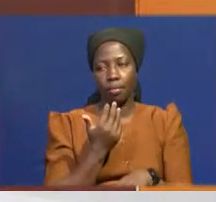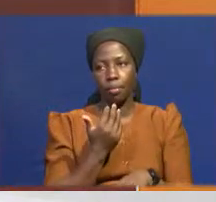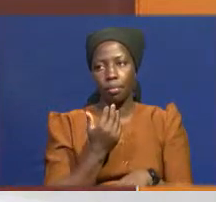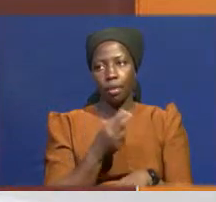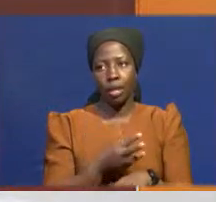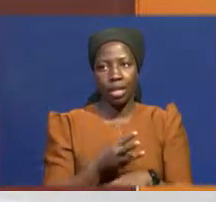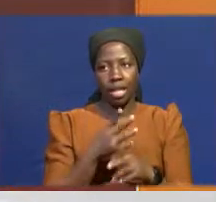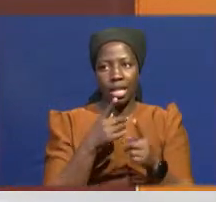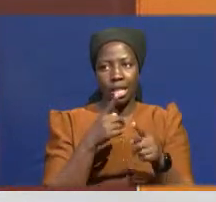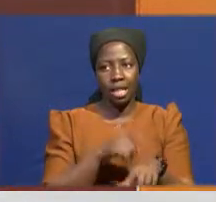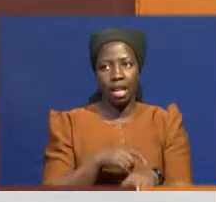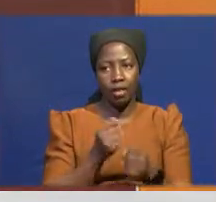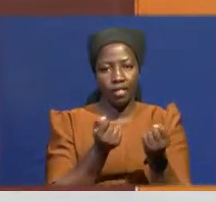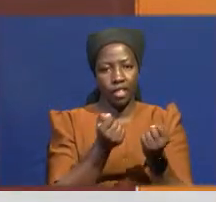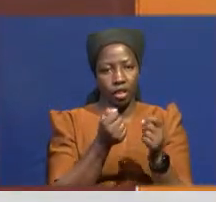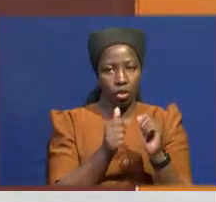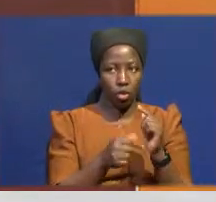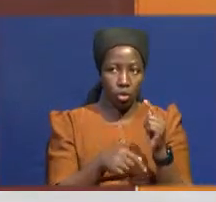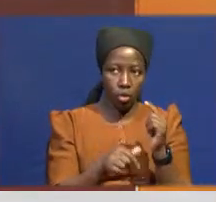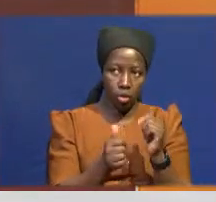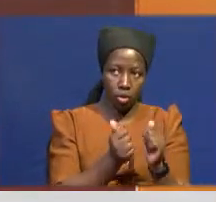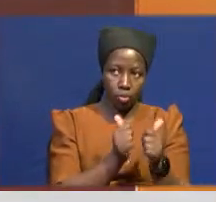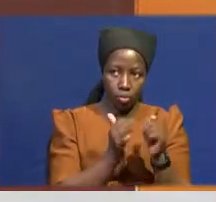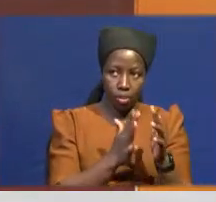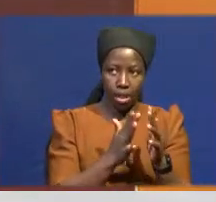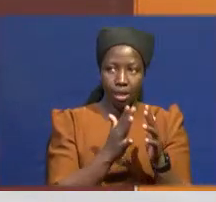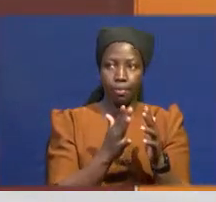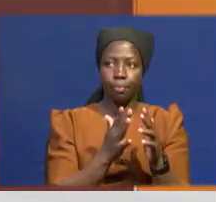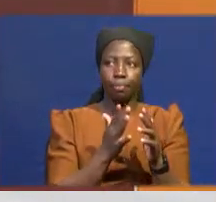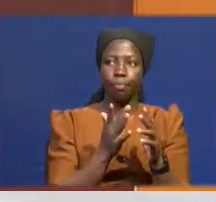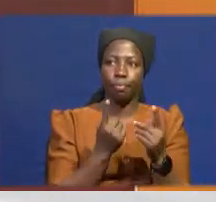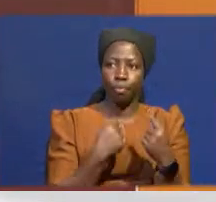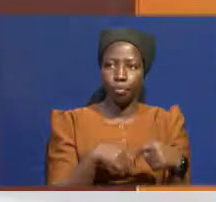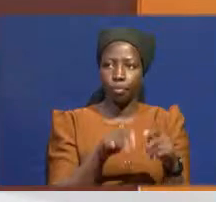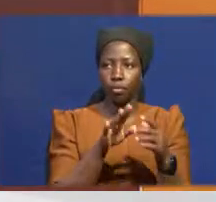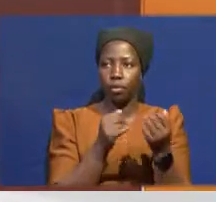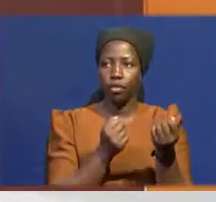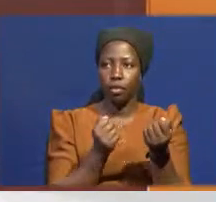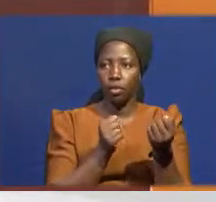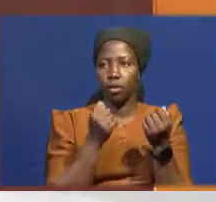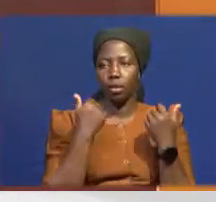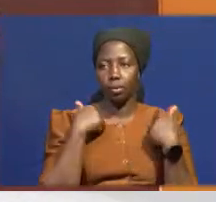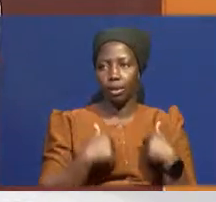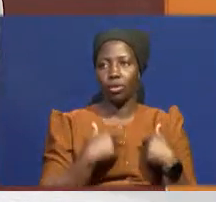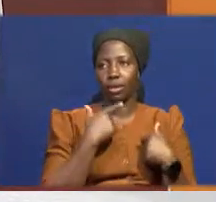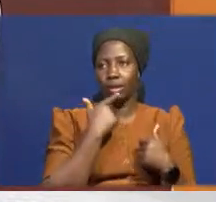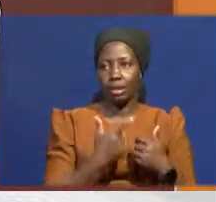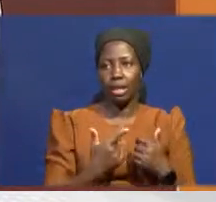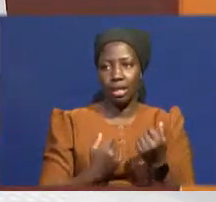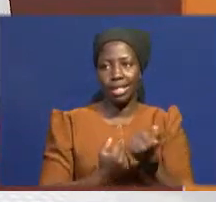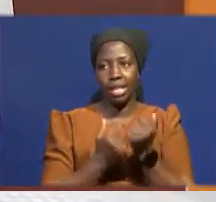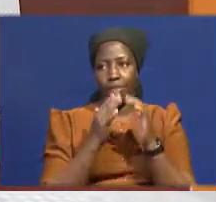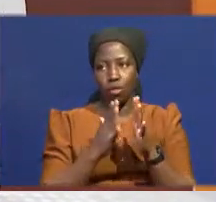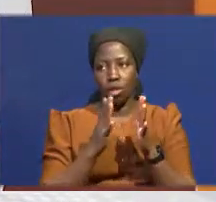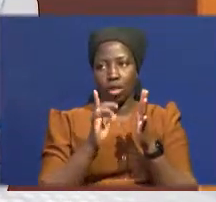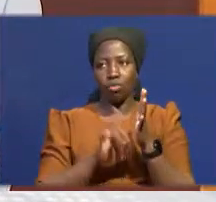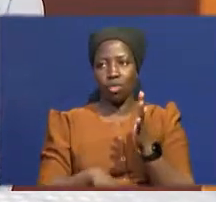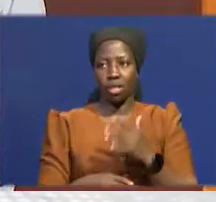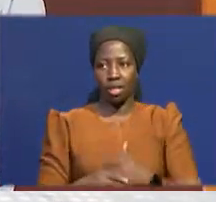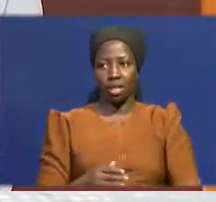out their cars. Now, one of the things I've always told rally fans, because at the end of the day, why are we doing safety? Because we want more fans on the